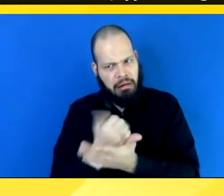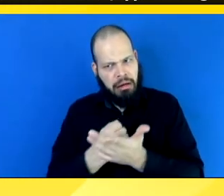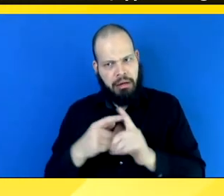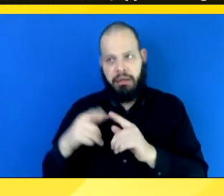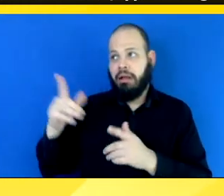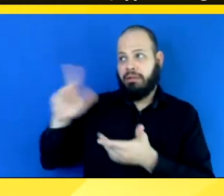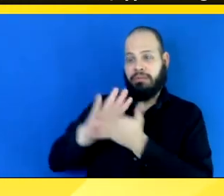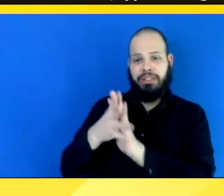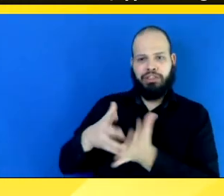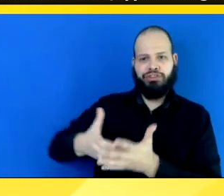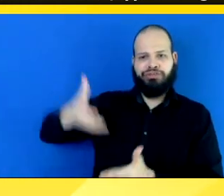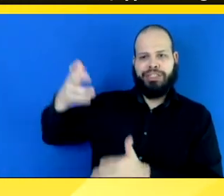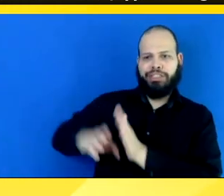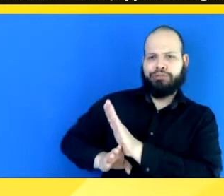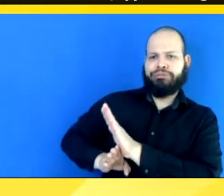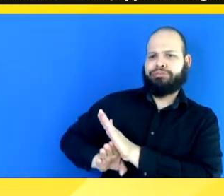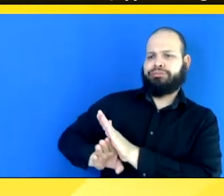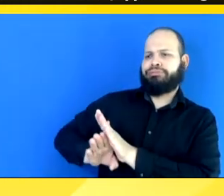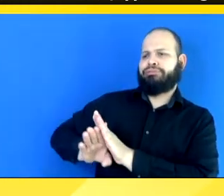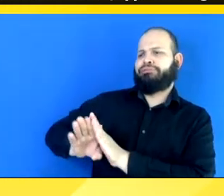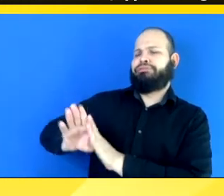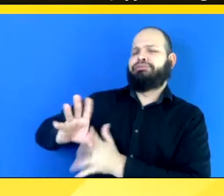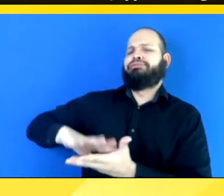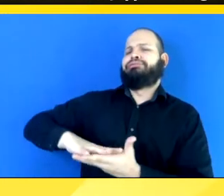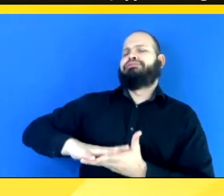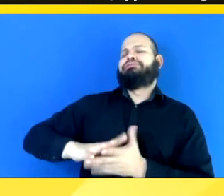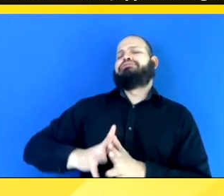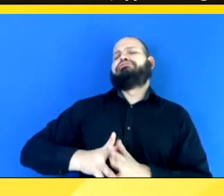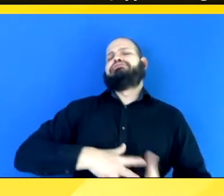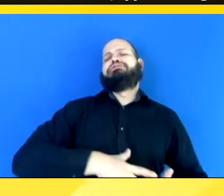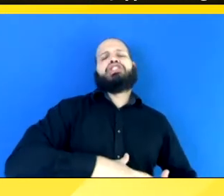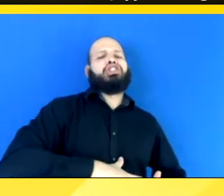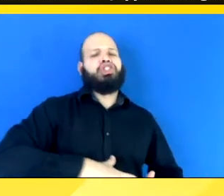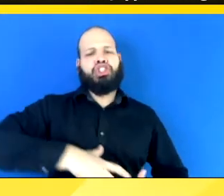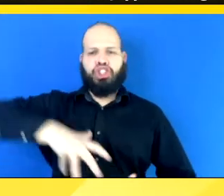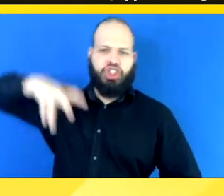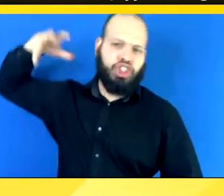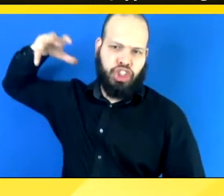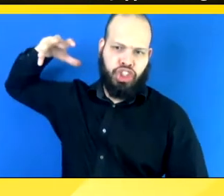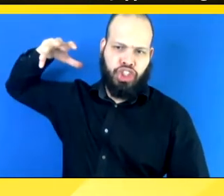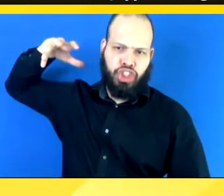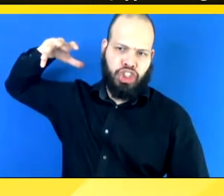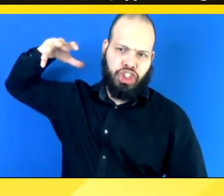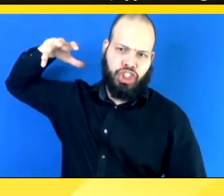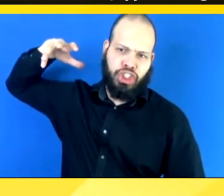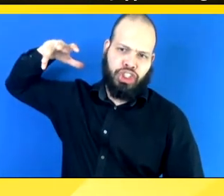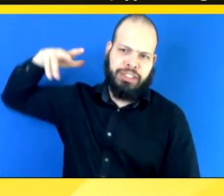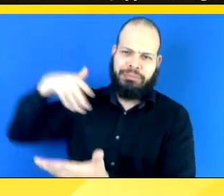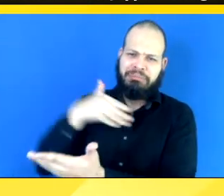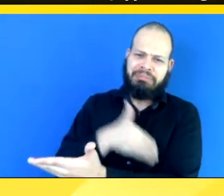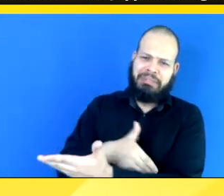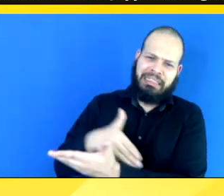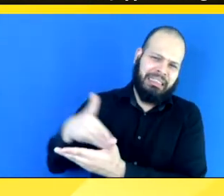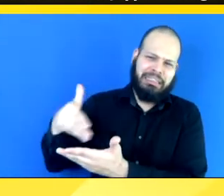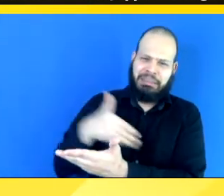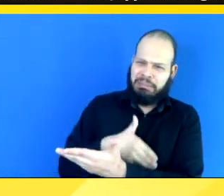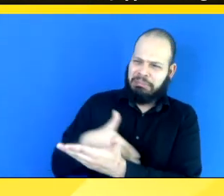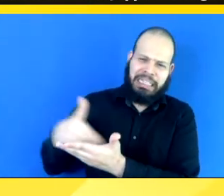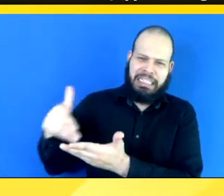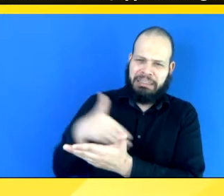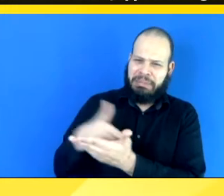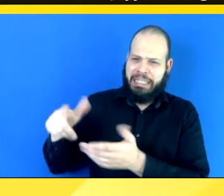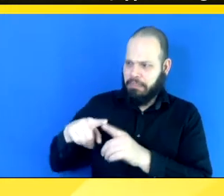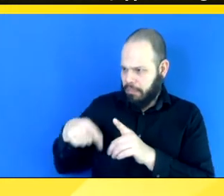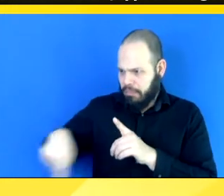COVID. Uh-huh. Here's what that means. 8 million more poor people went into poverty during COVID. But